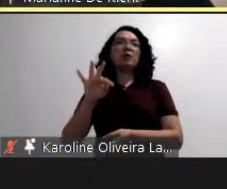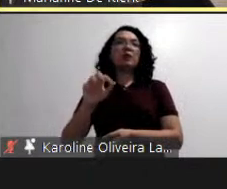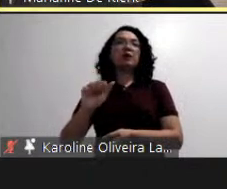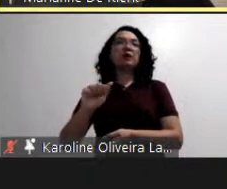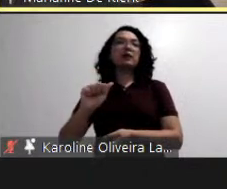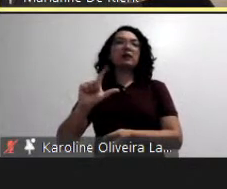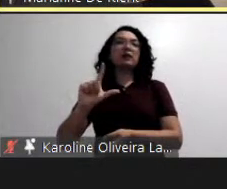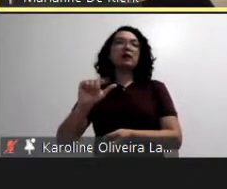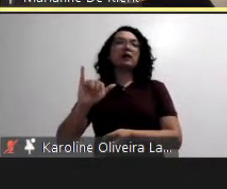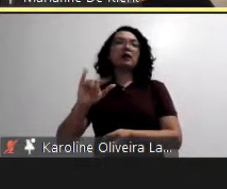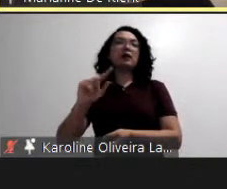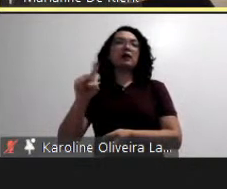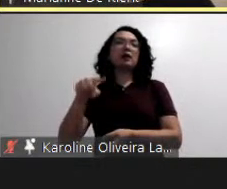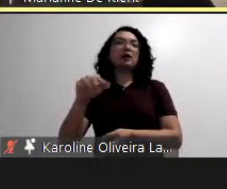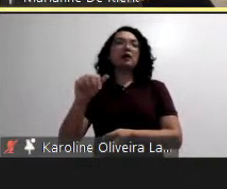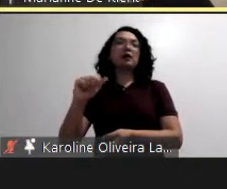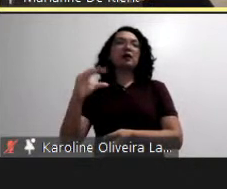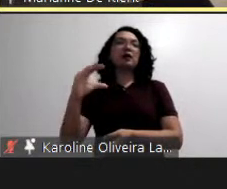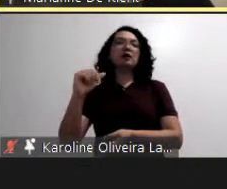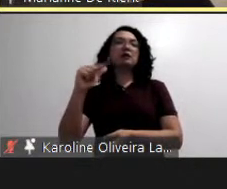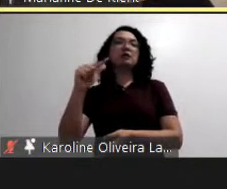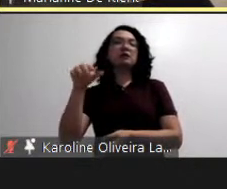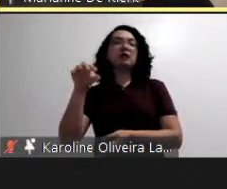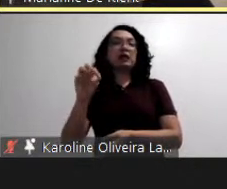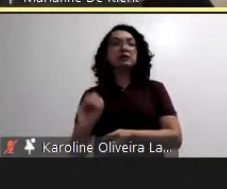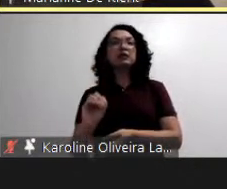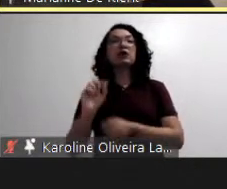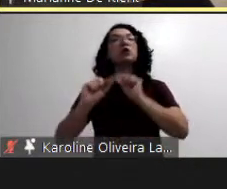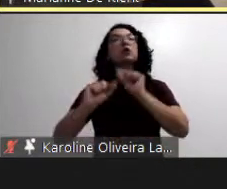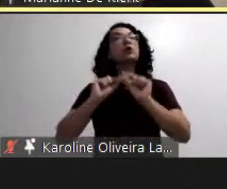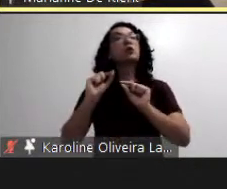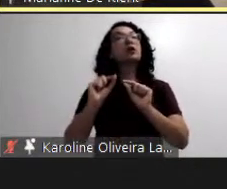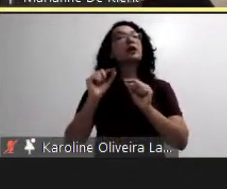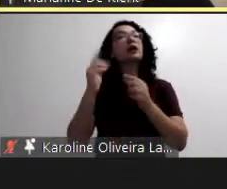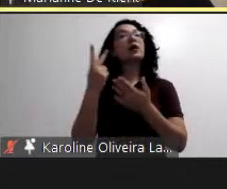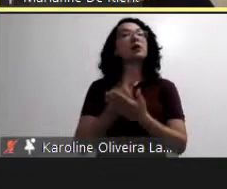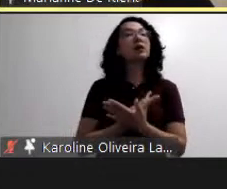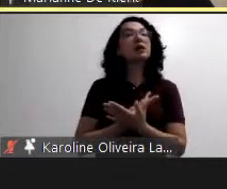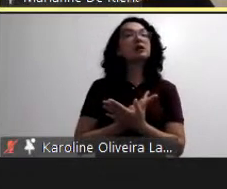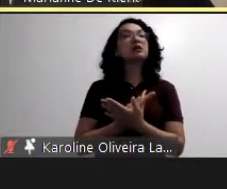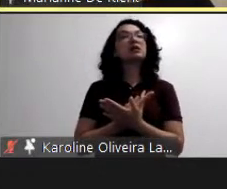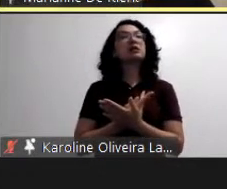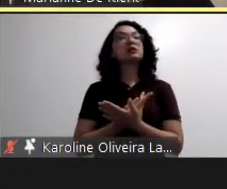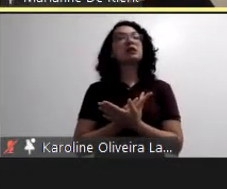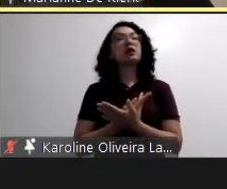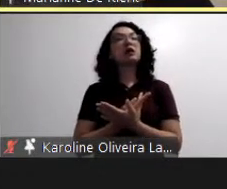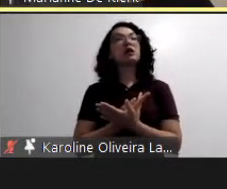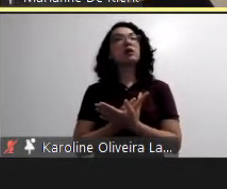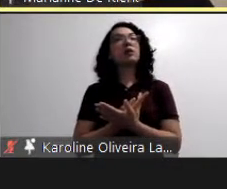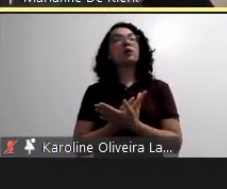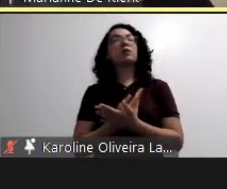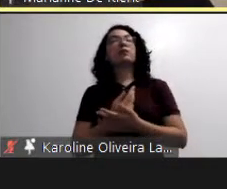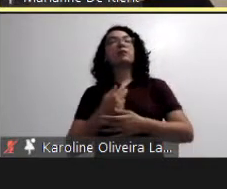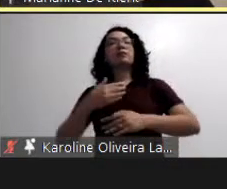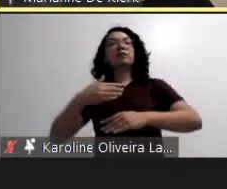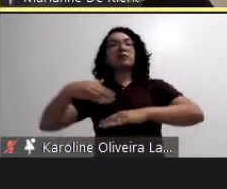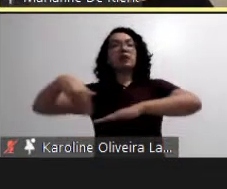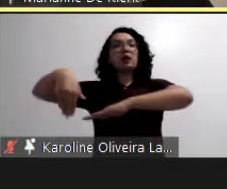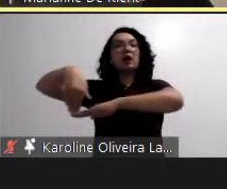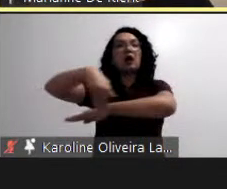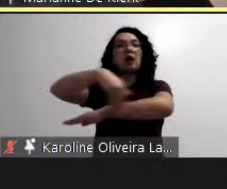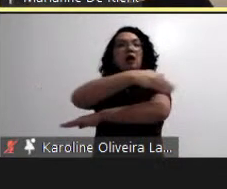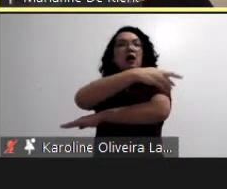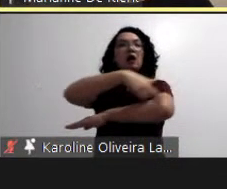and modern buildings were built. It is very much part of the architectural language of the time, but it also expressed the identity that the